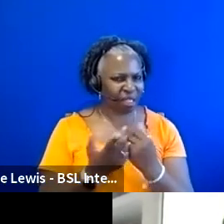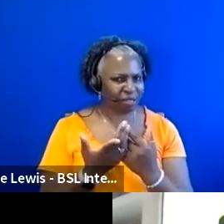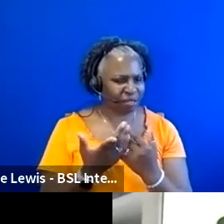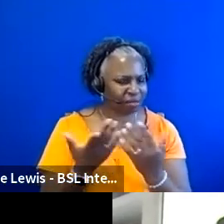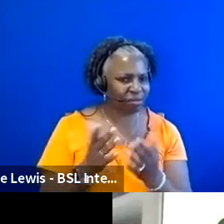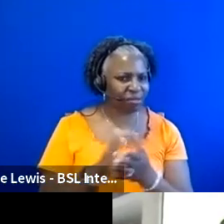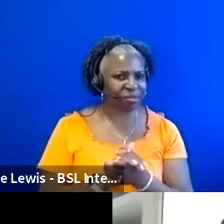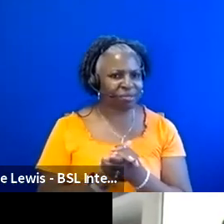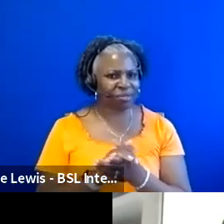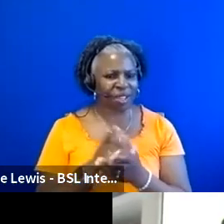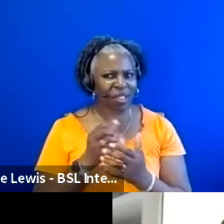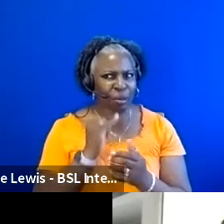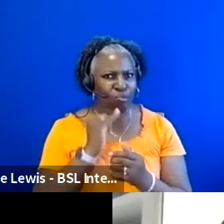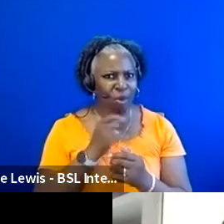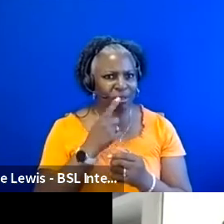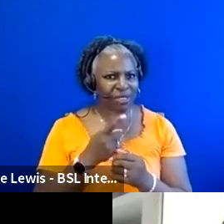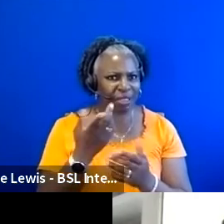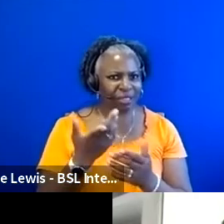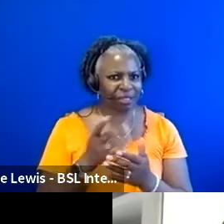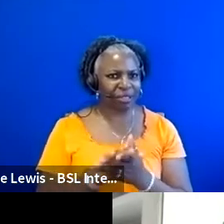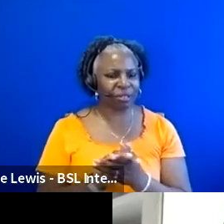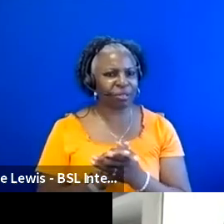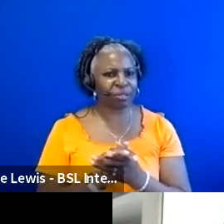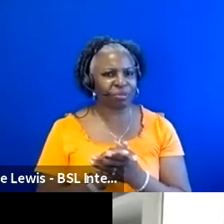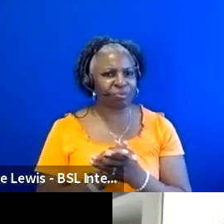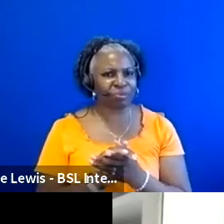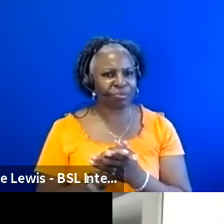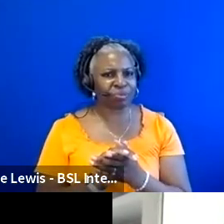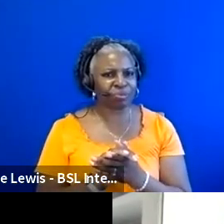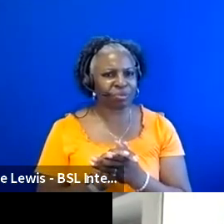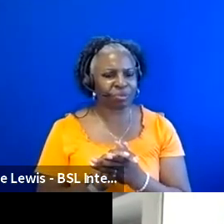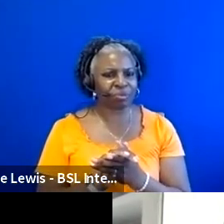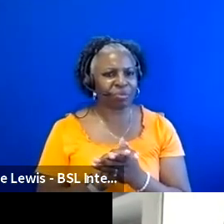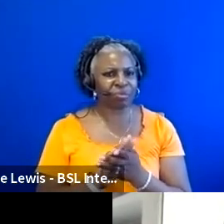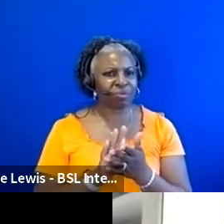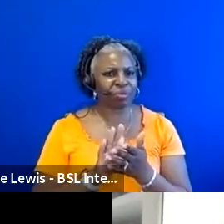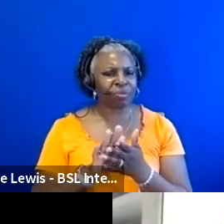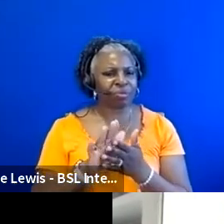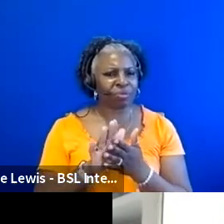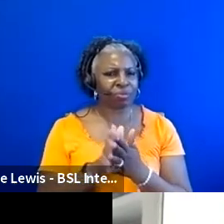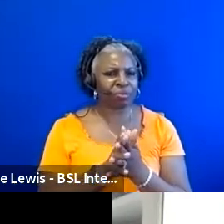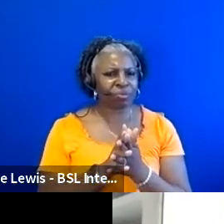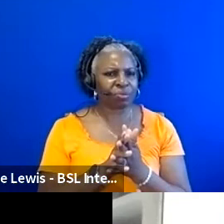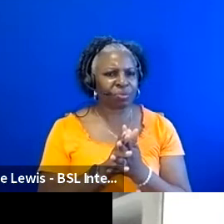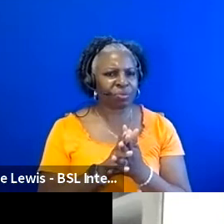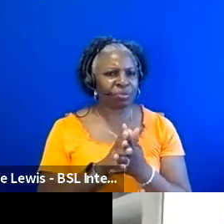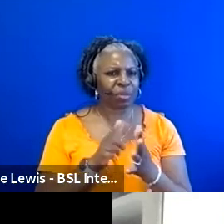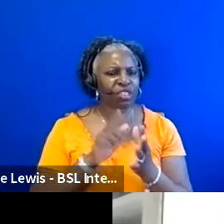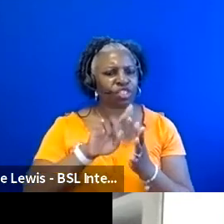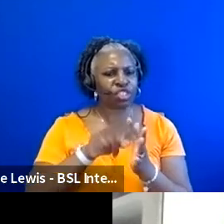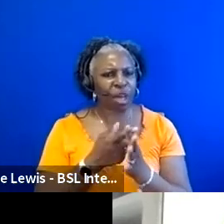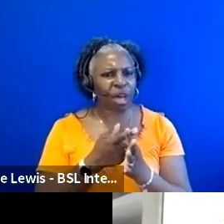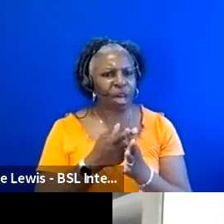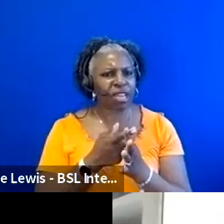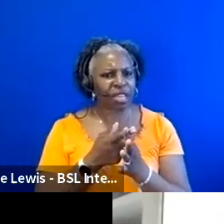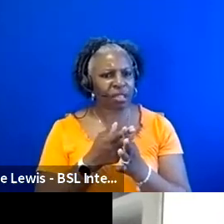Heba Shibani is a Libyan journalist, television producer, photographer, and documentary filmmaker. She has held positions at a number of Libyan and